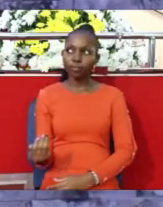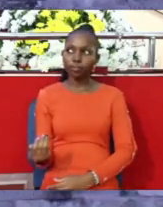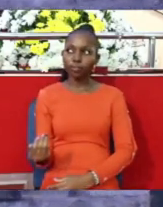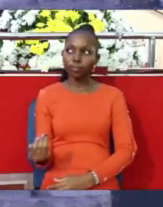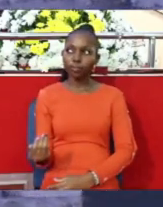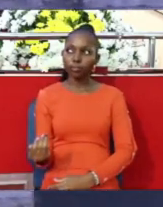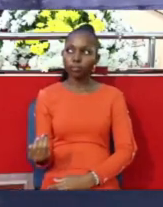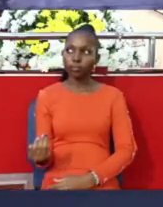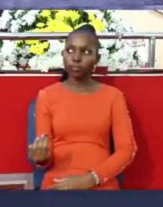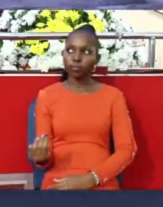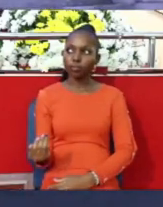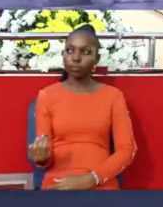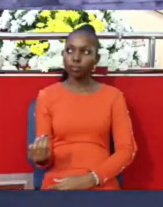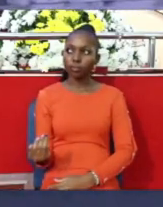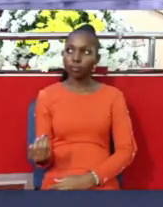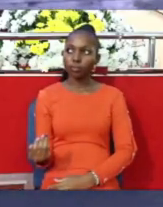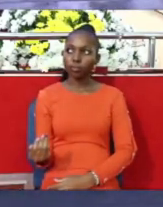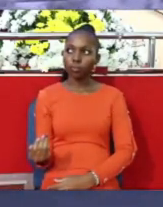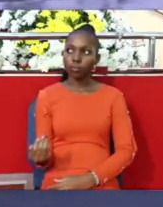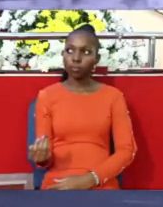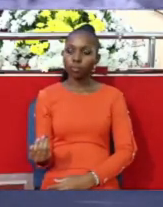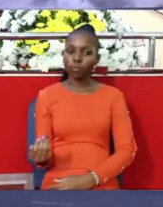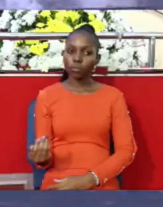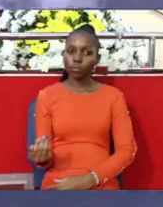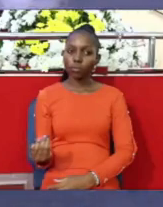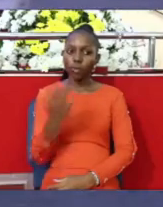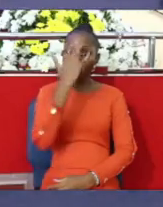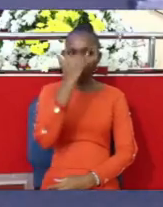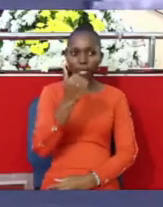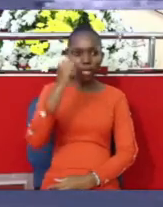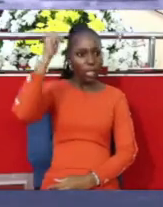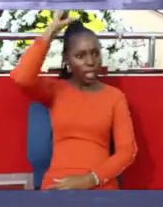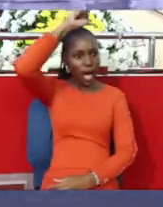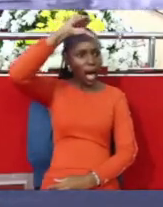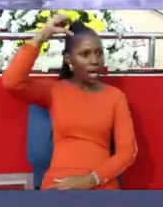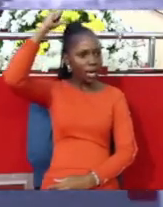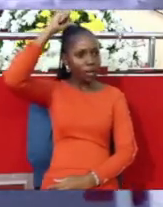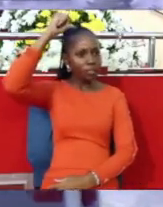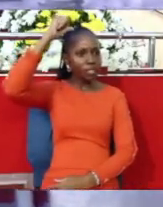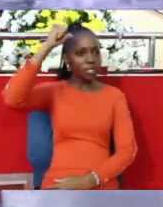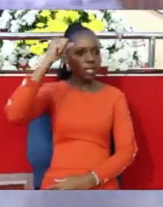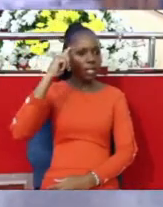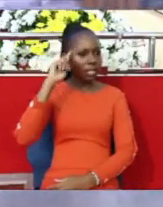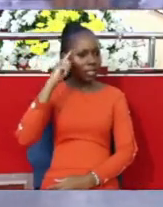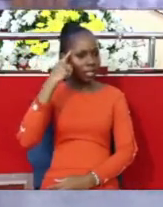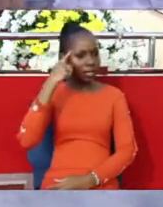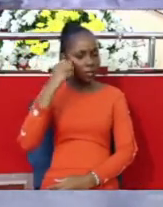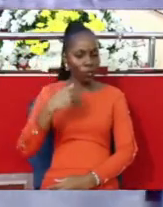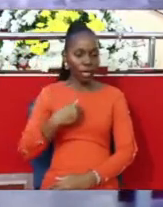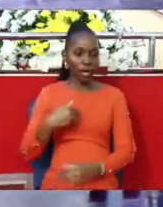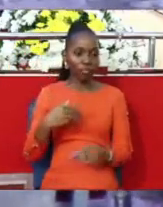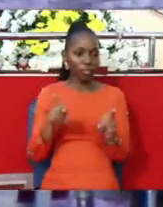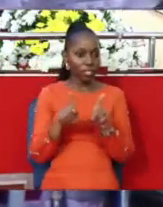sababu wanafikiri nyinyi mko Mungu mmoja. Aha, kwamba nyinyi mna Mungu mmoja. So the name of the Lord, basi jina la Bwana,